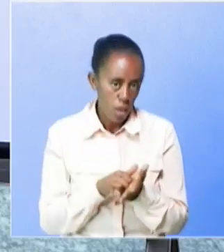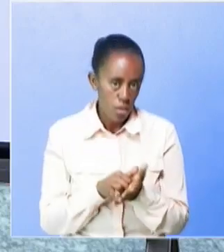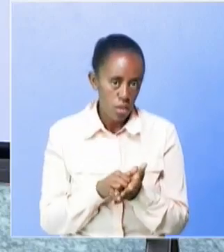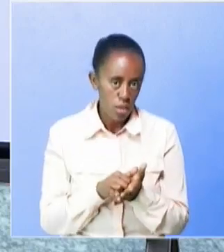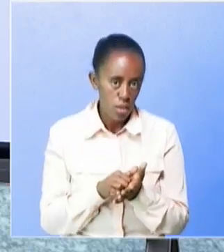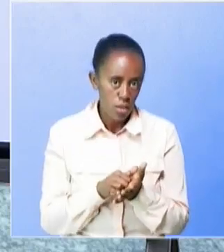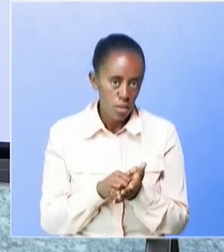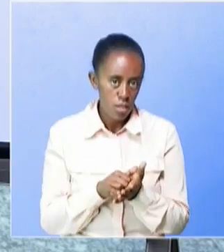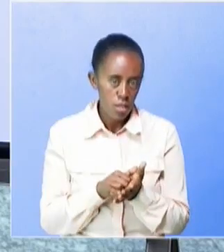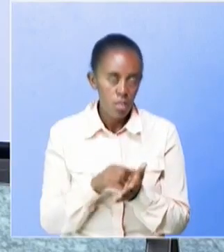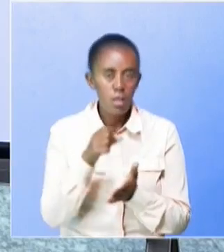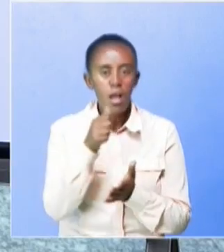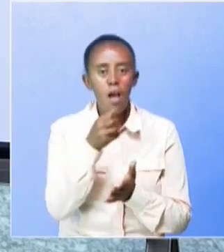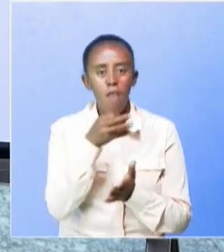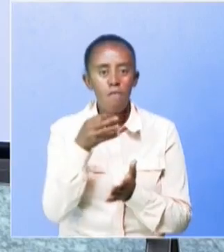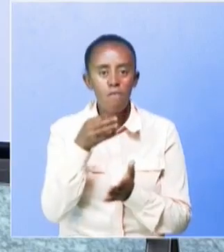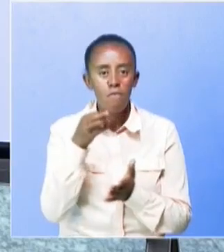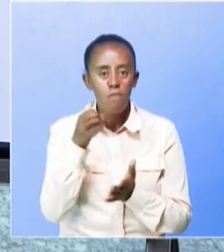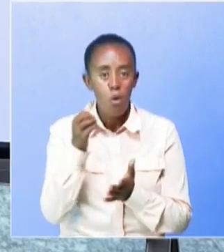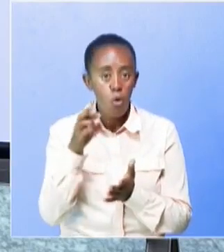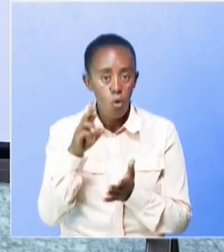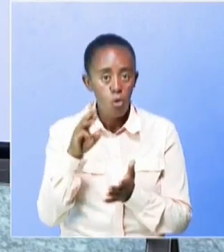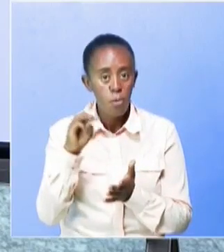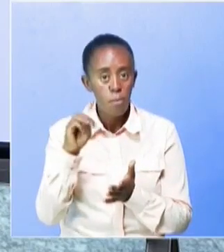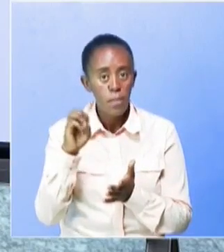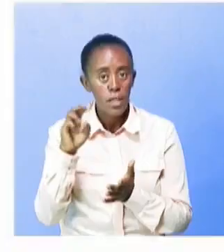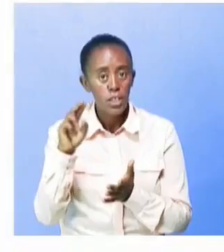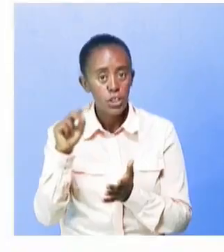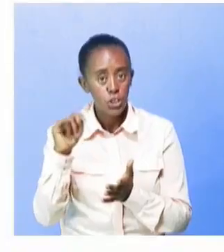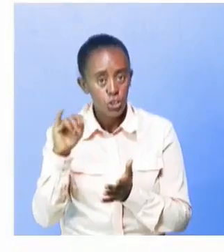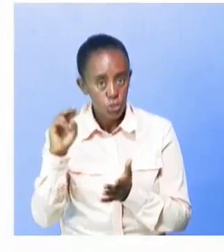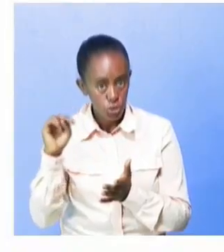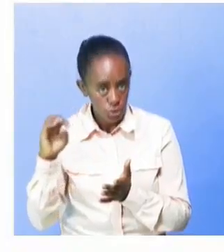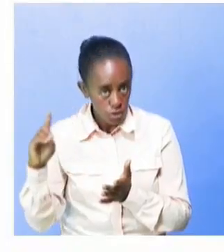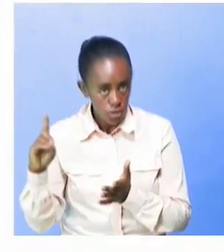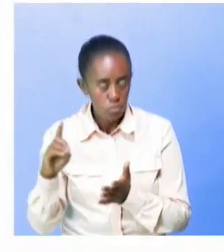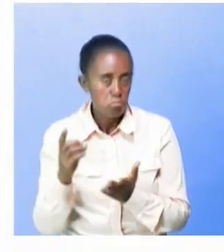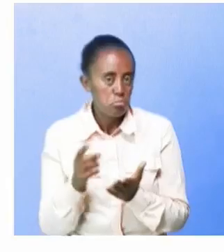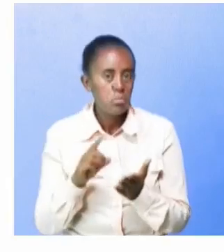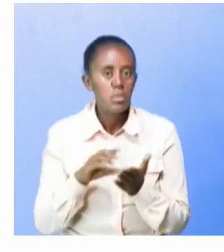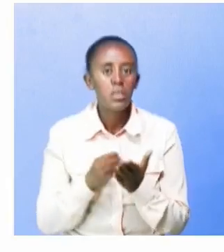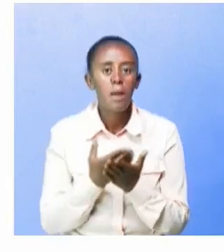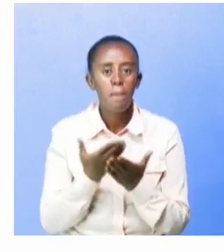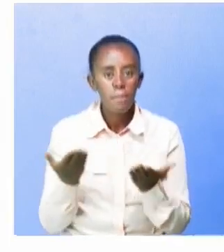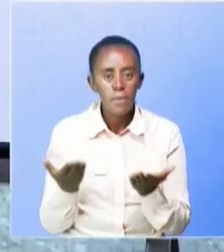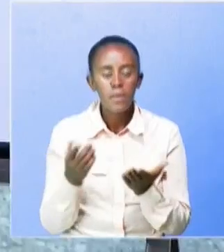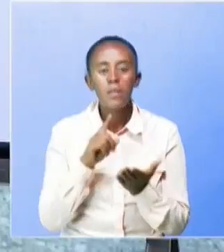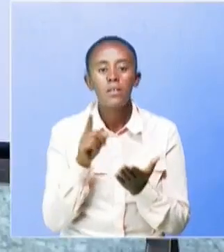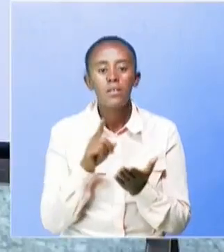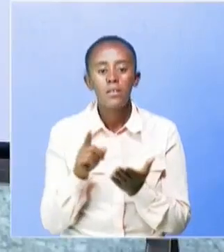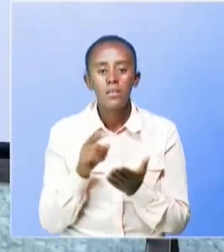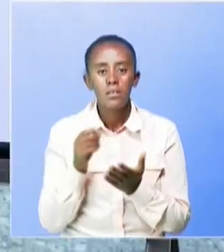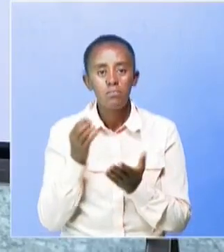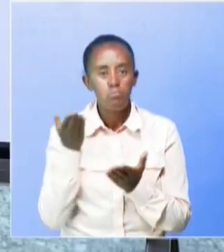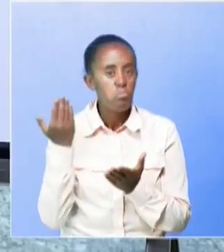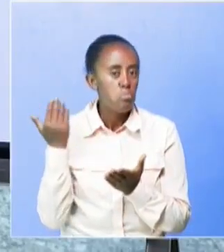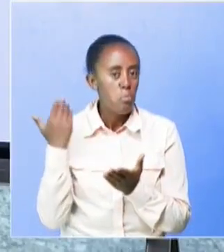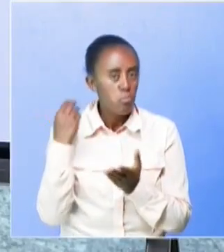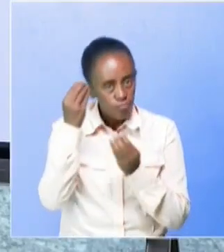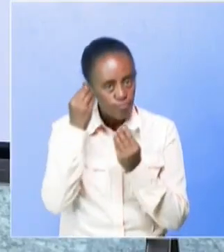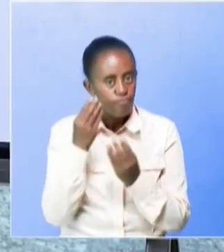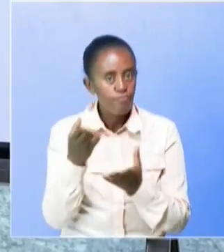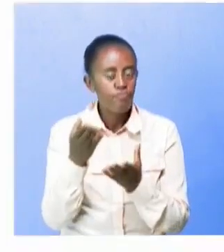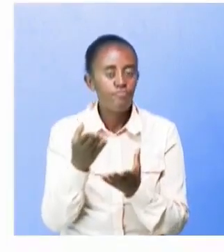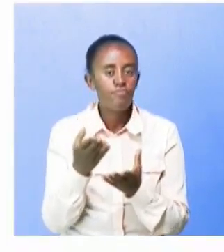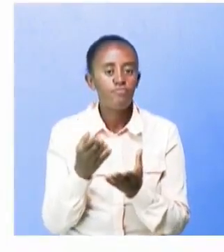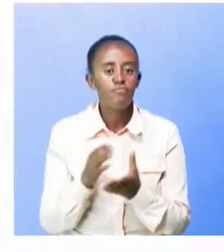What about aforementioned? We said aforementioned is something that was mentioned before.